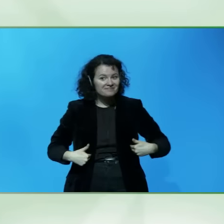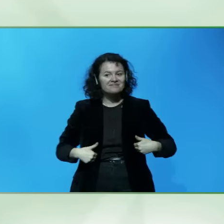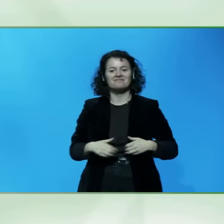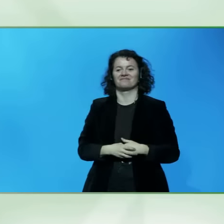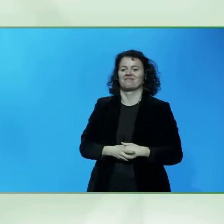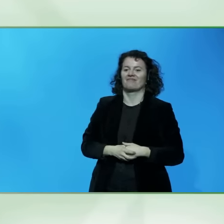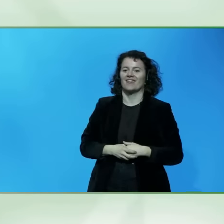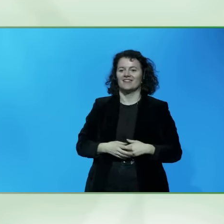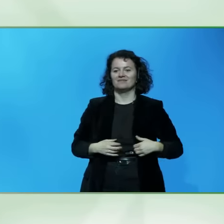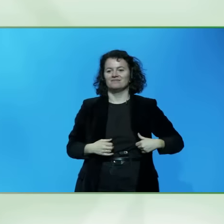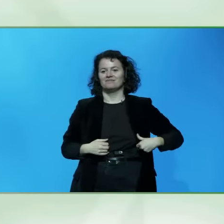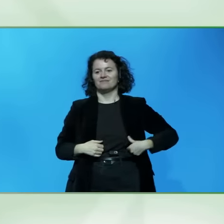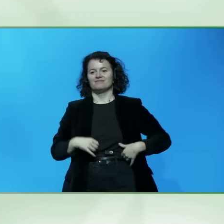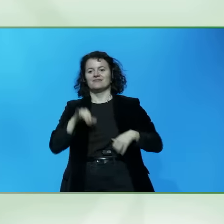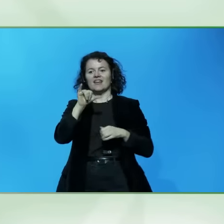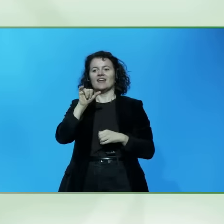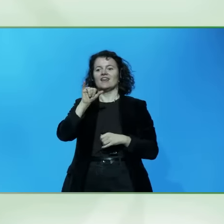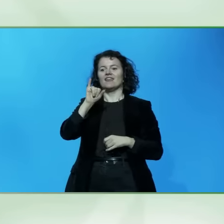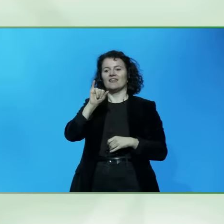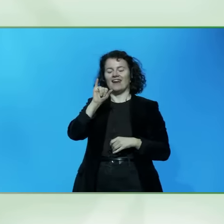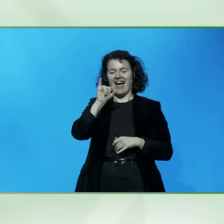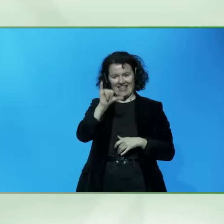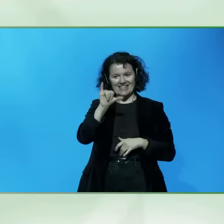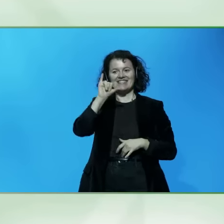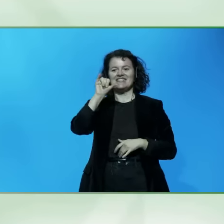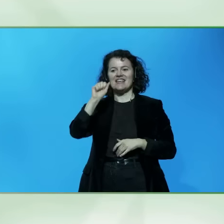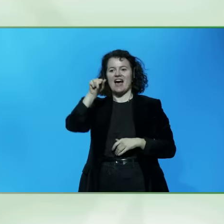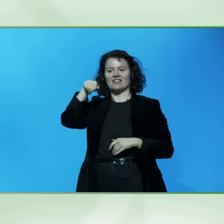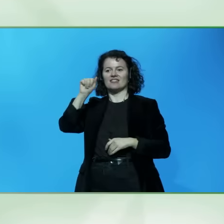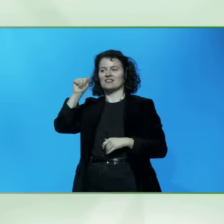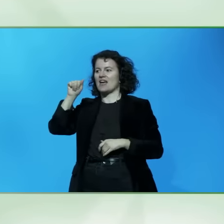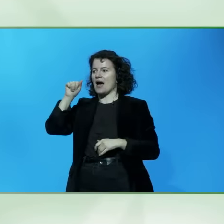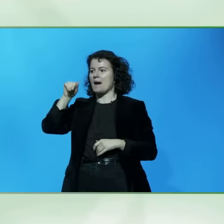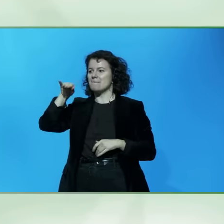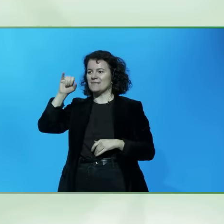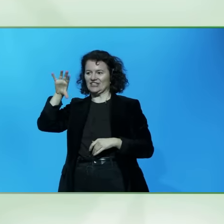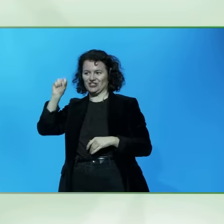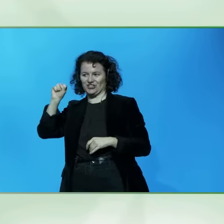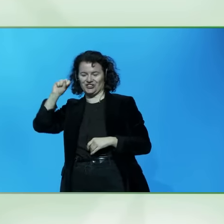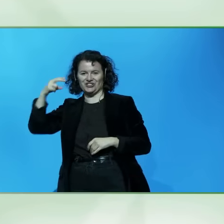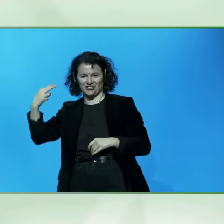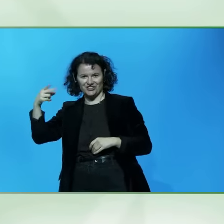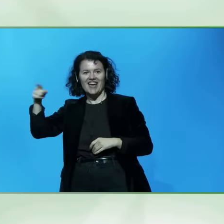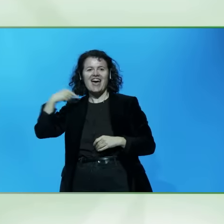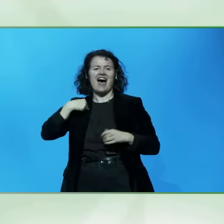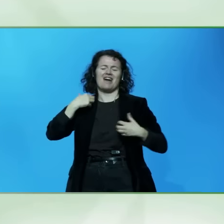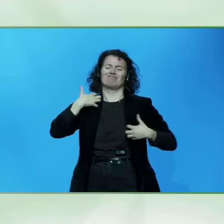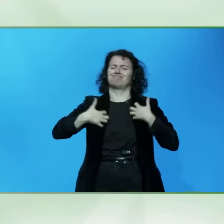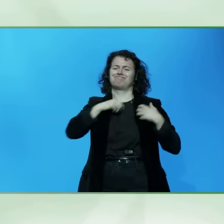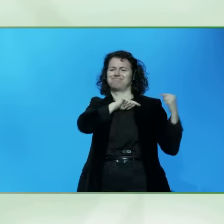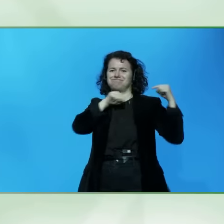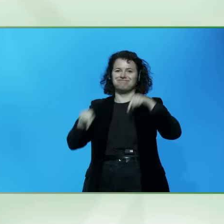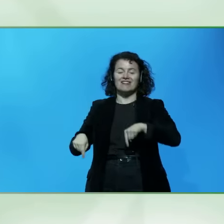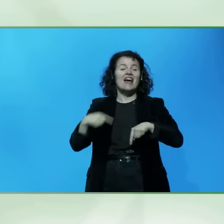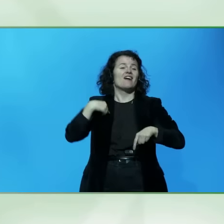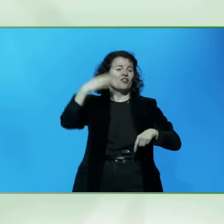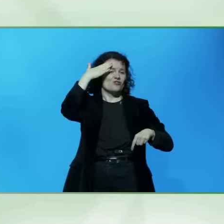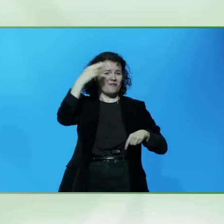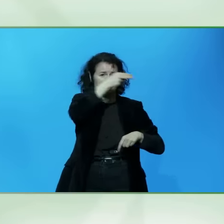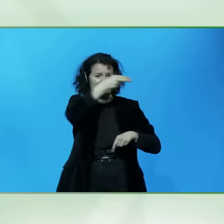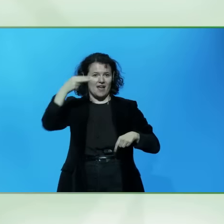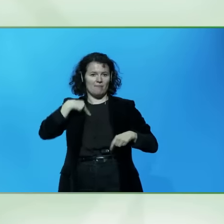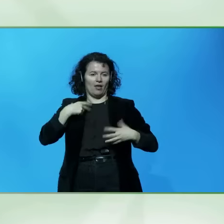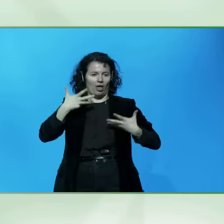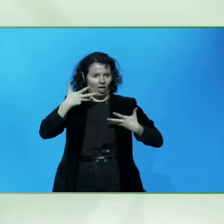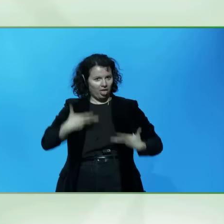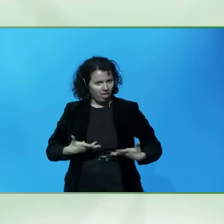Bersch Nigusia Andreas. I was so impressed. I tried by it. Amazing, you made it. First try. So I have the most difficult name in the world, but